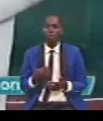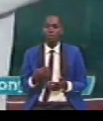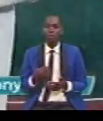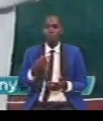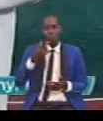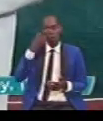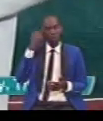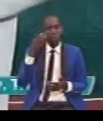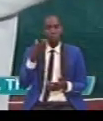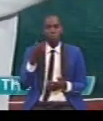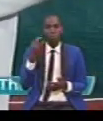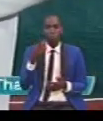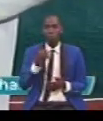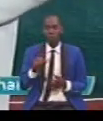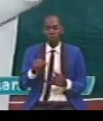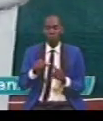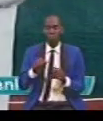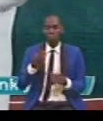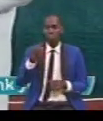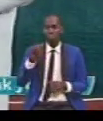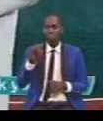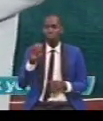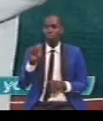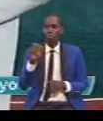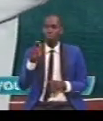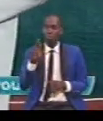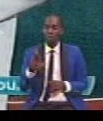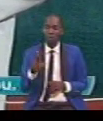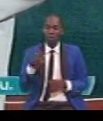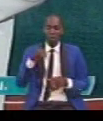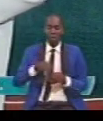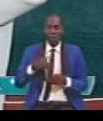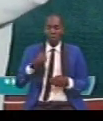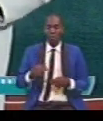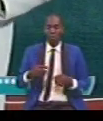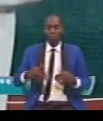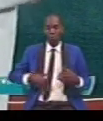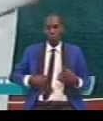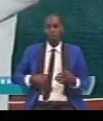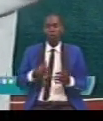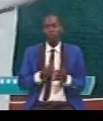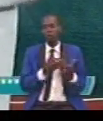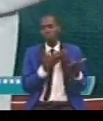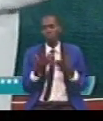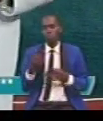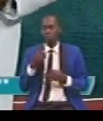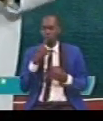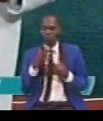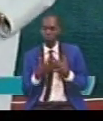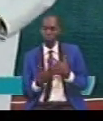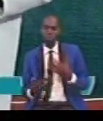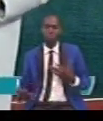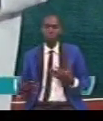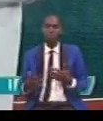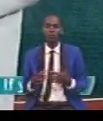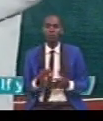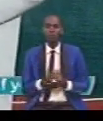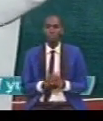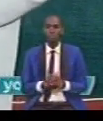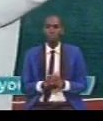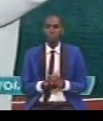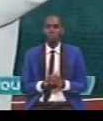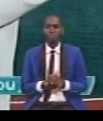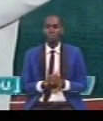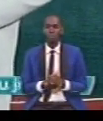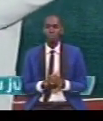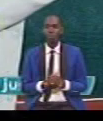tear, and once a tear is caused in the stomach, that's the bloody stool that she's talking about. So a tear as a result of stress, or stress